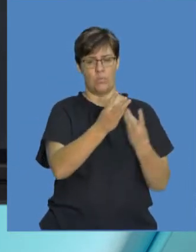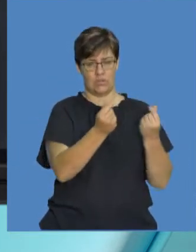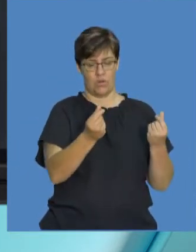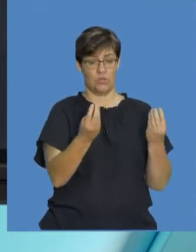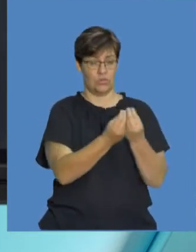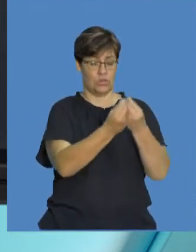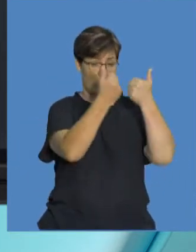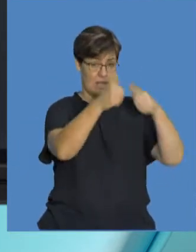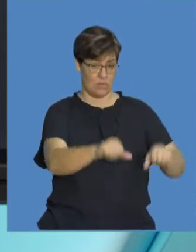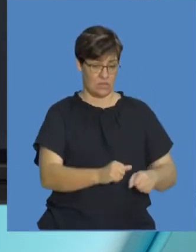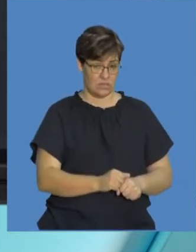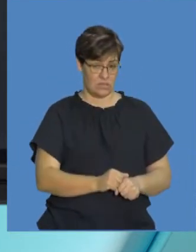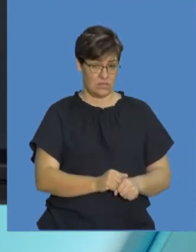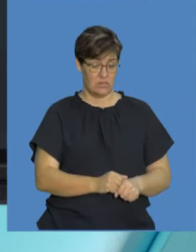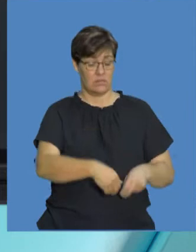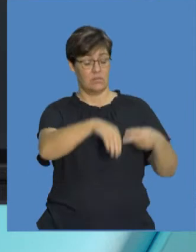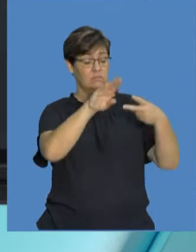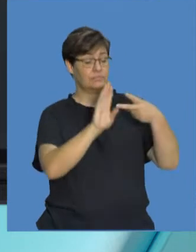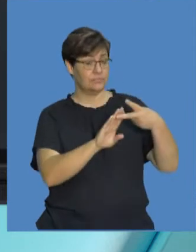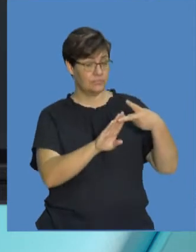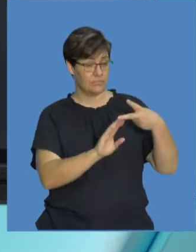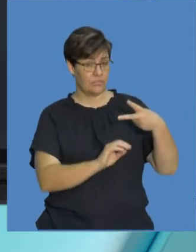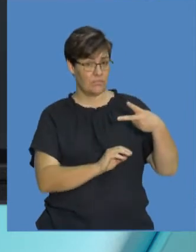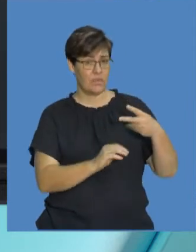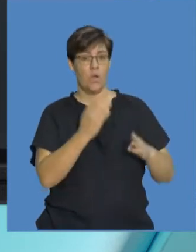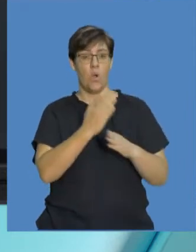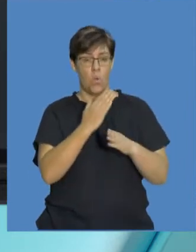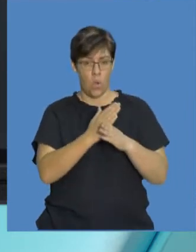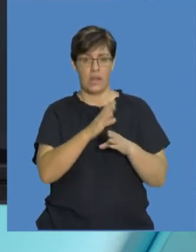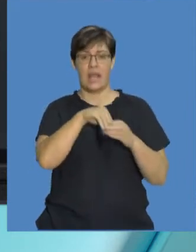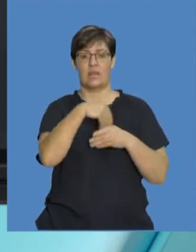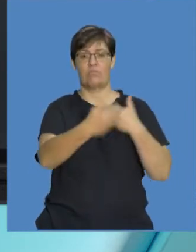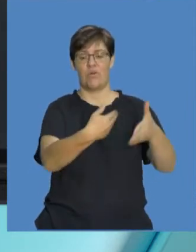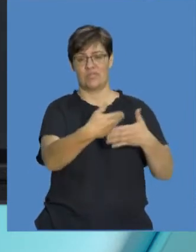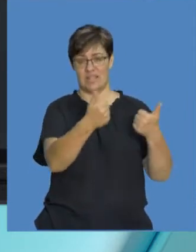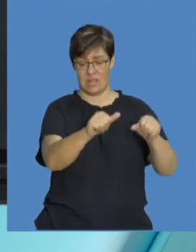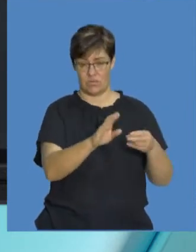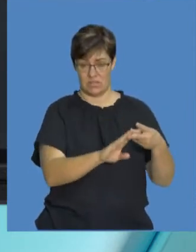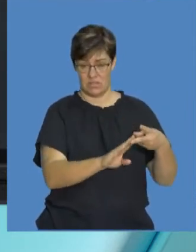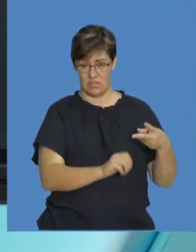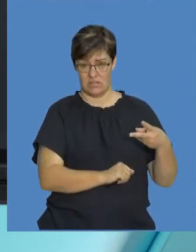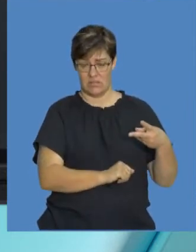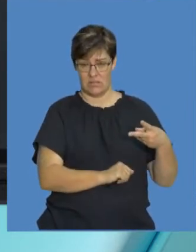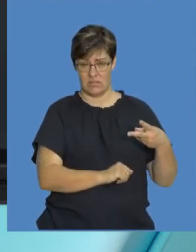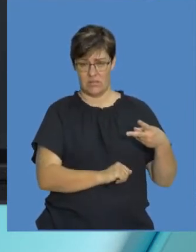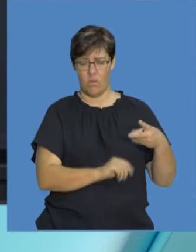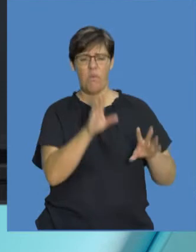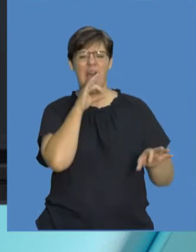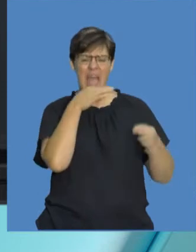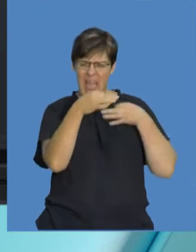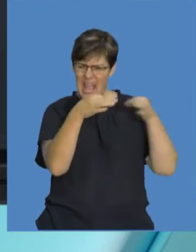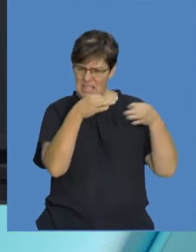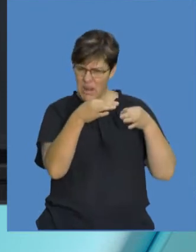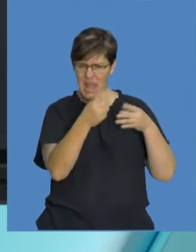dealt with the raw materials stock account. We then went on to the work in process, right? And